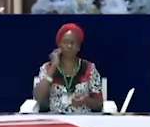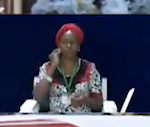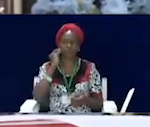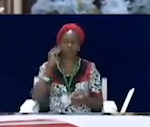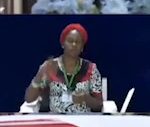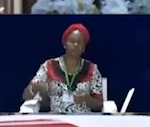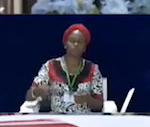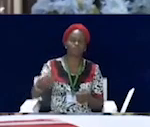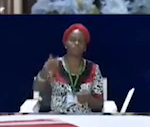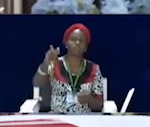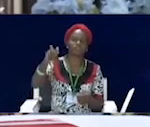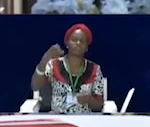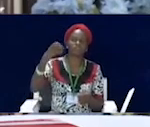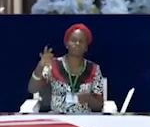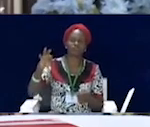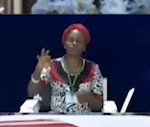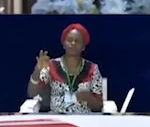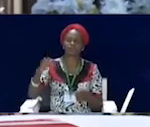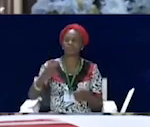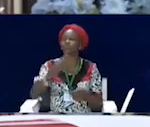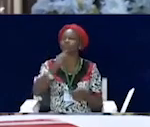Journey of despair